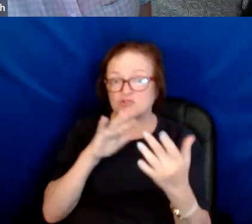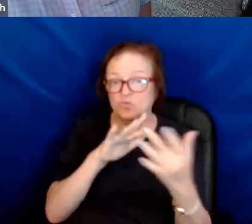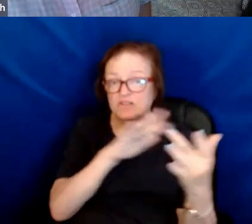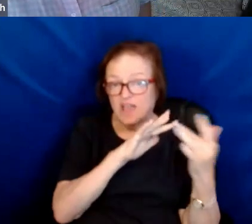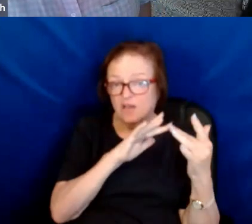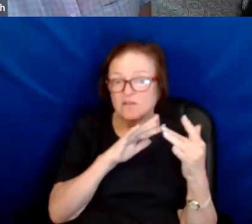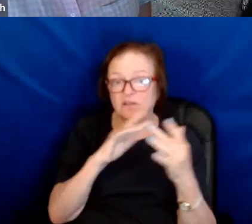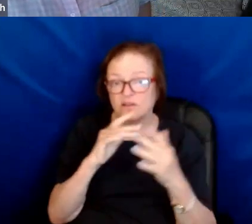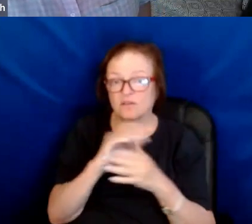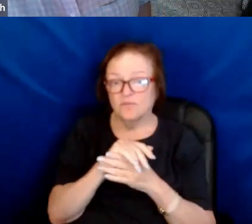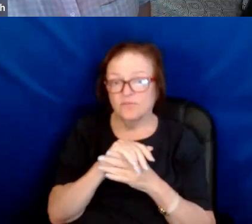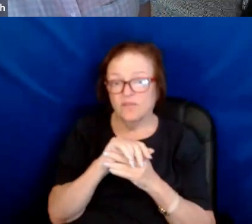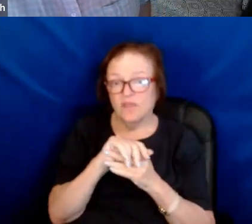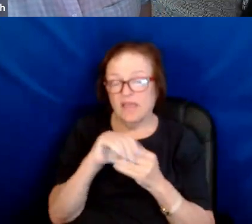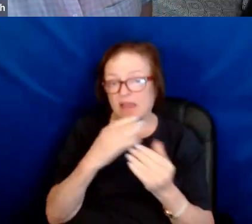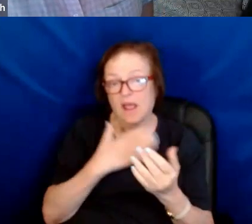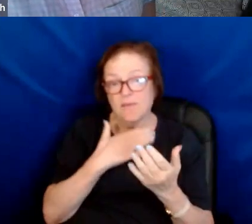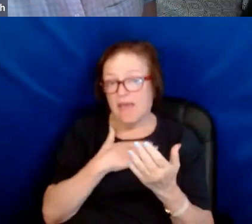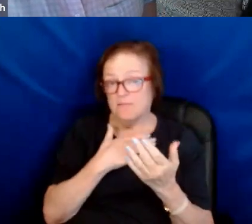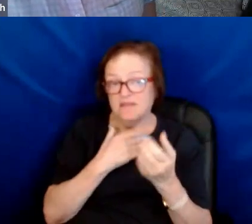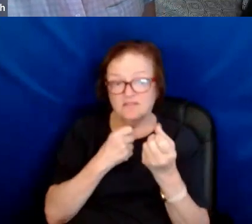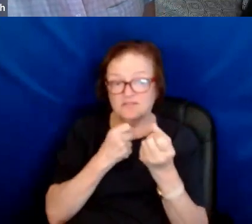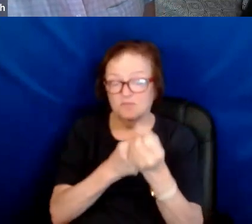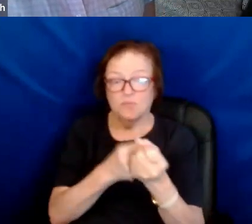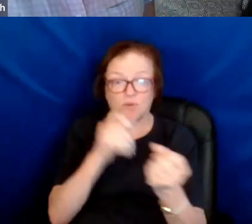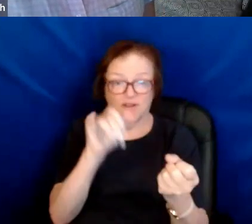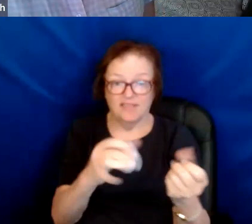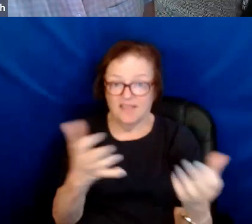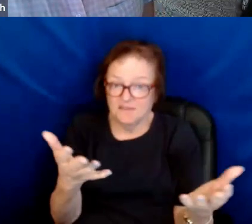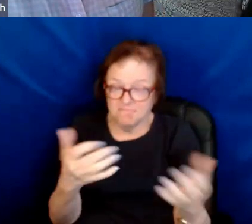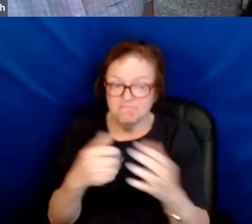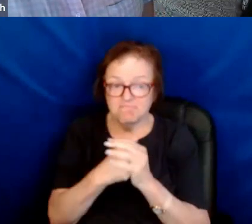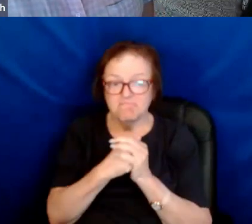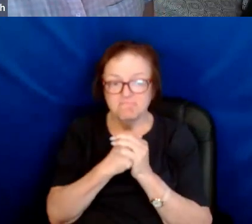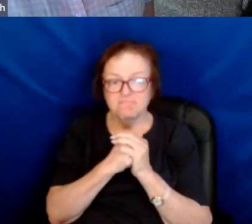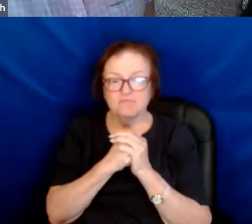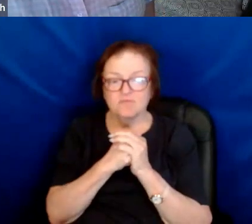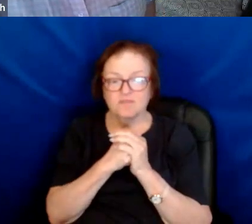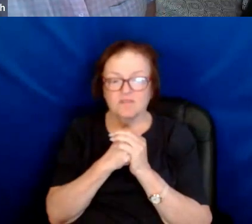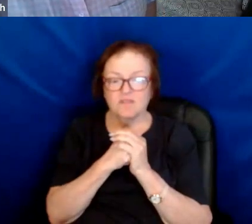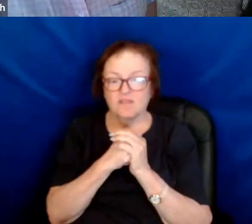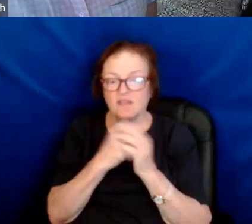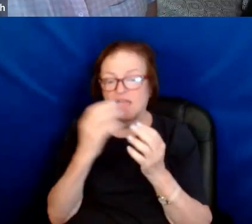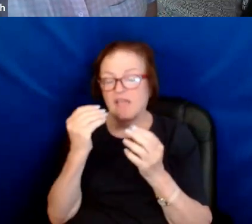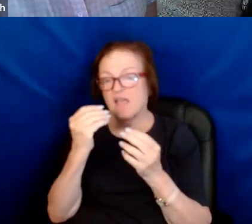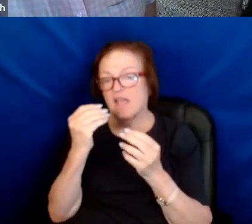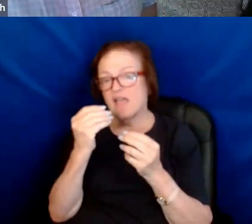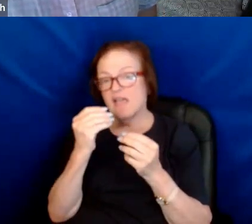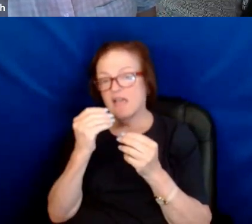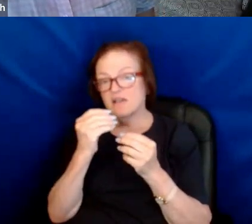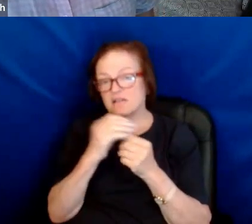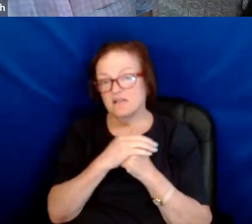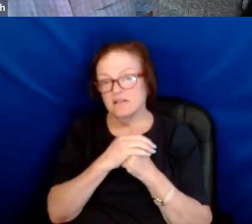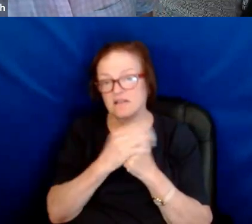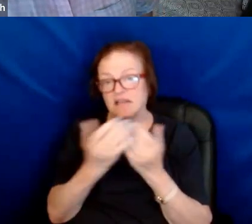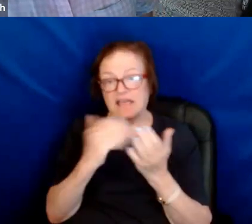work, and happy to play. Yeah, and I think and just again, we often